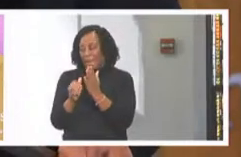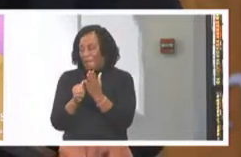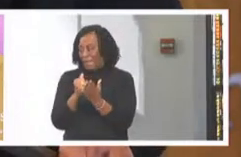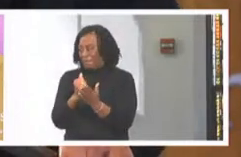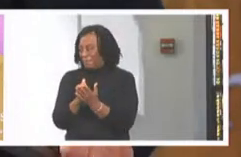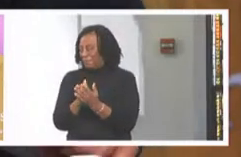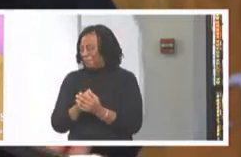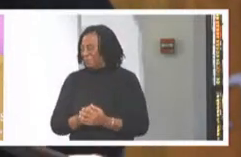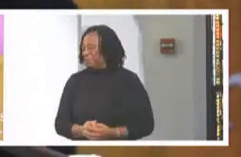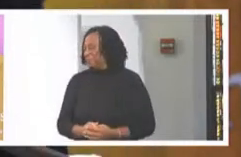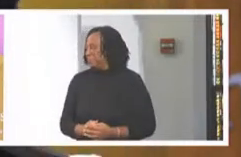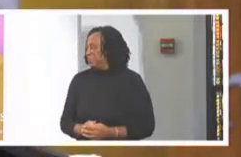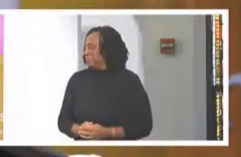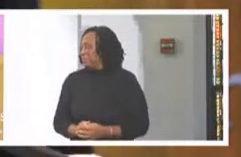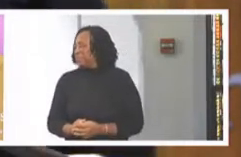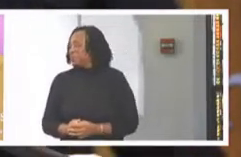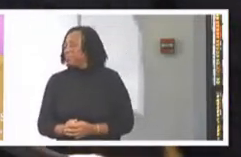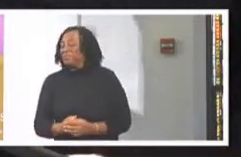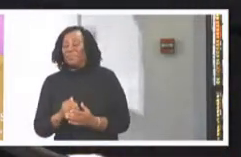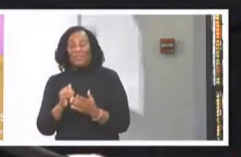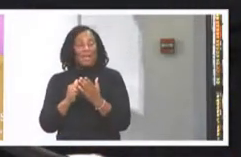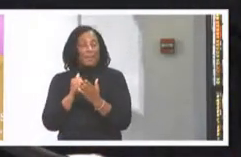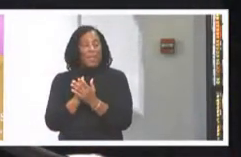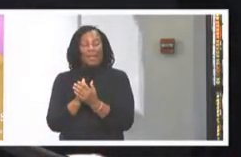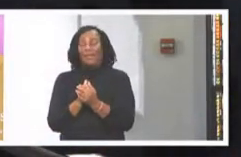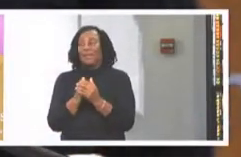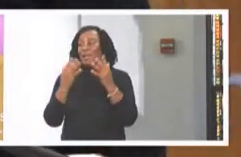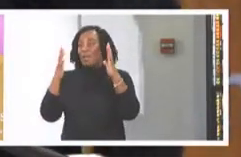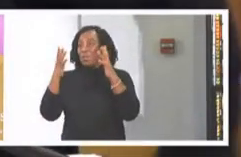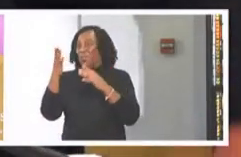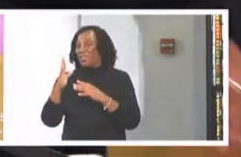amen. Amen, amen. Praise God.